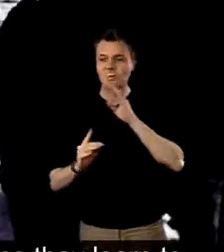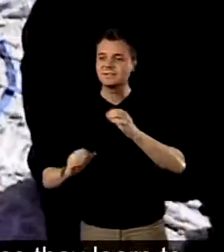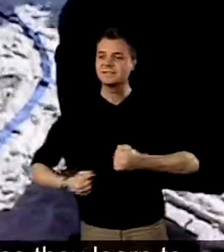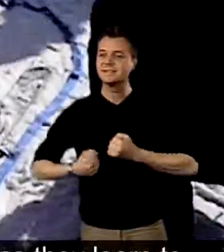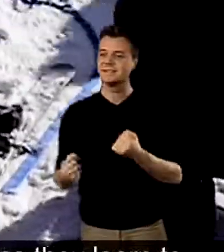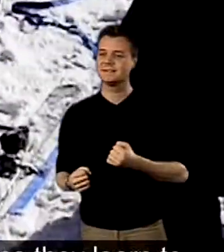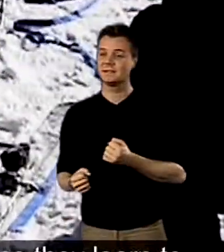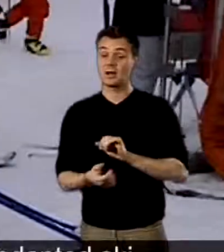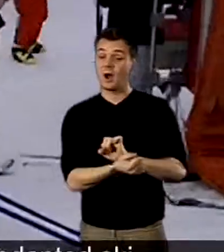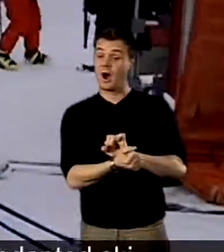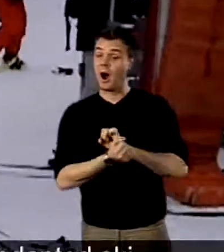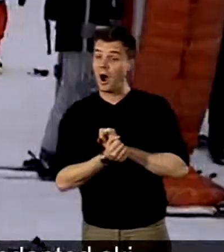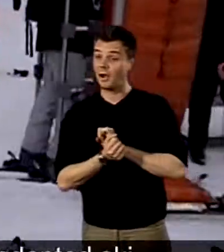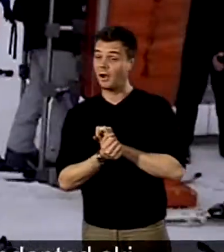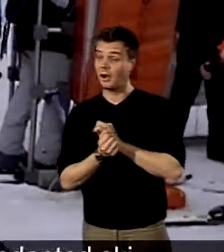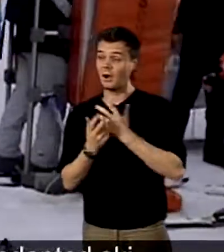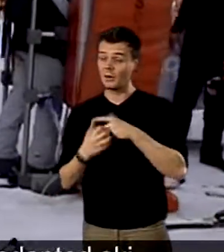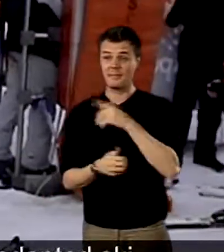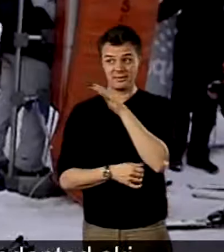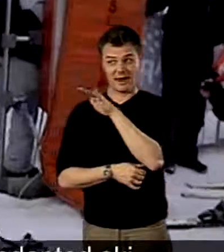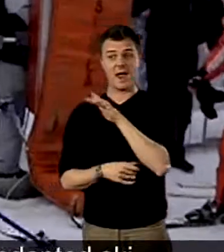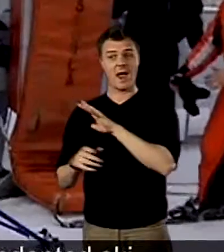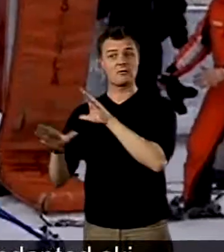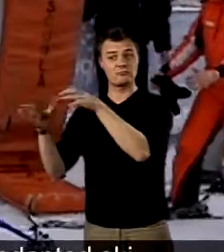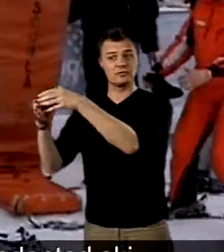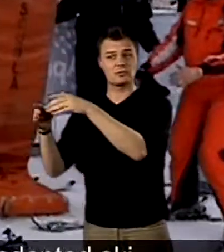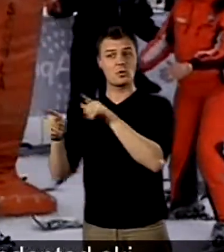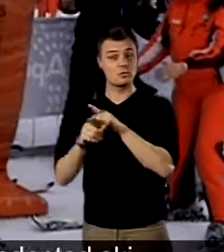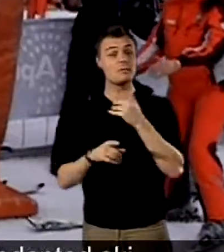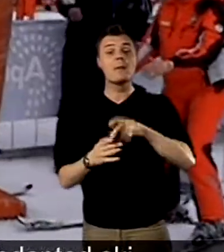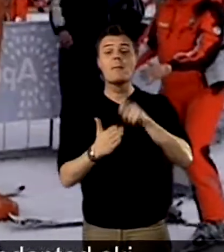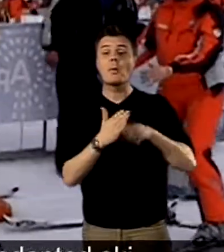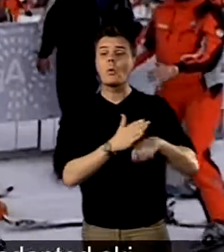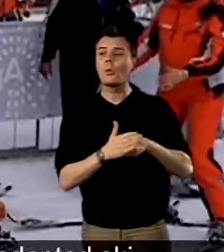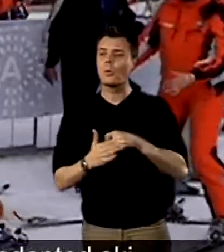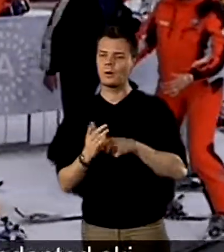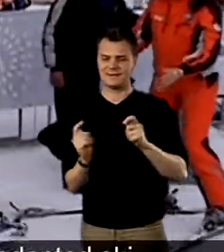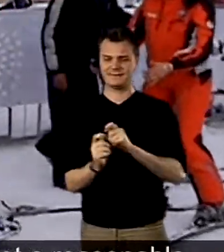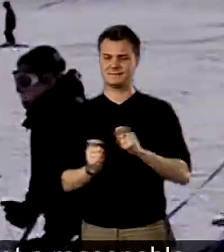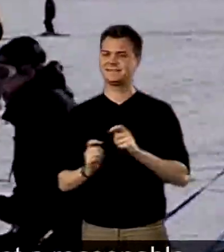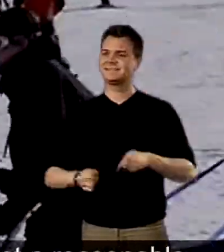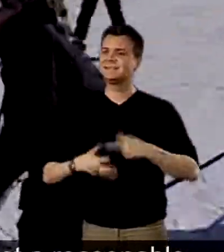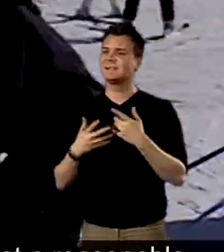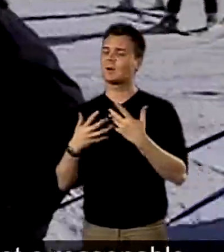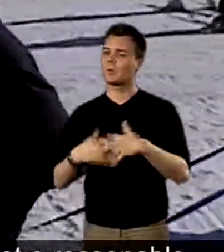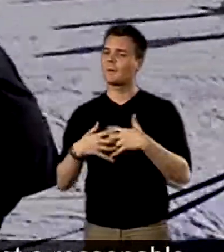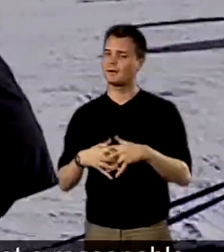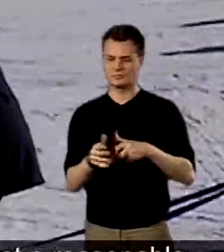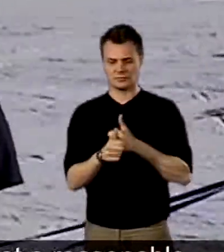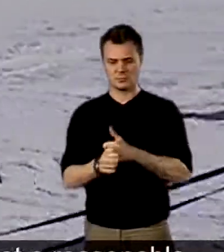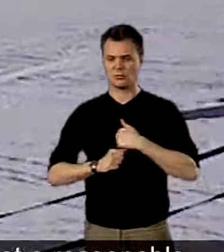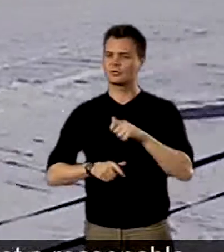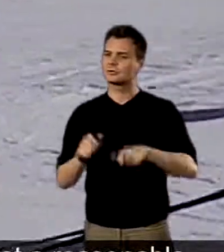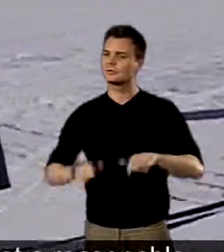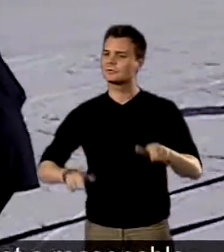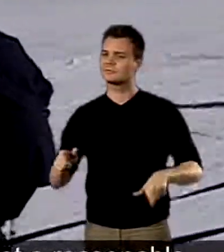to hiring some equipment at the resort, the school have bought adapted ski equipment to support Ellie and other students. The provision of equipment is